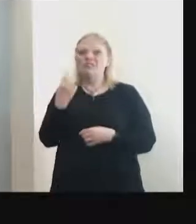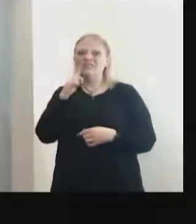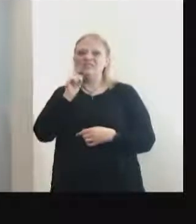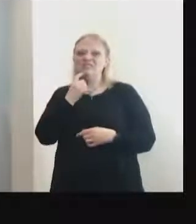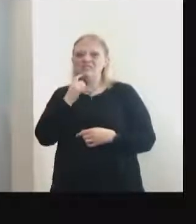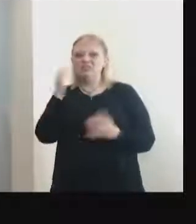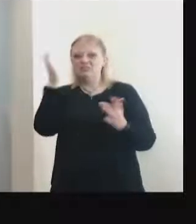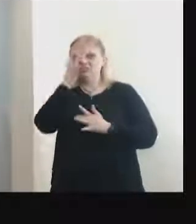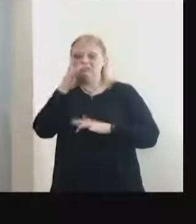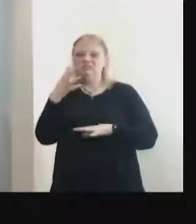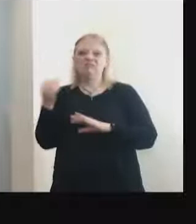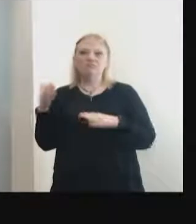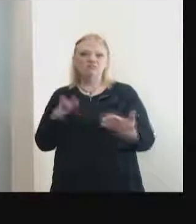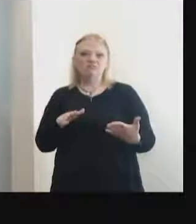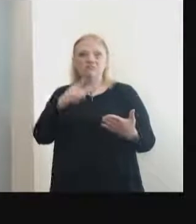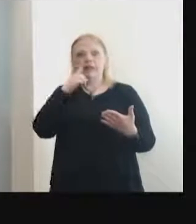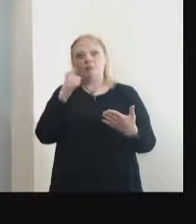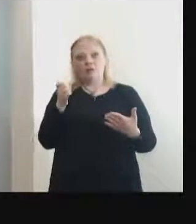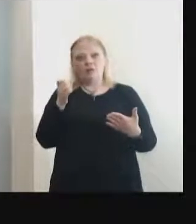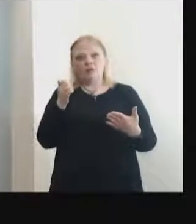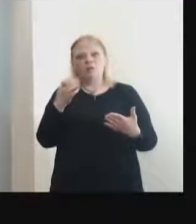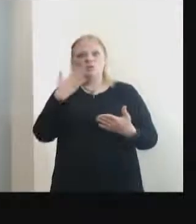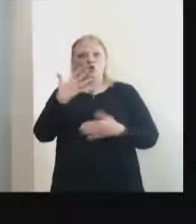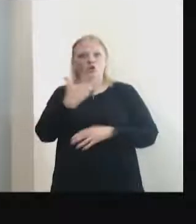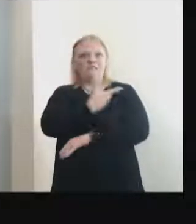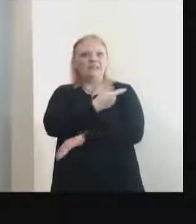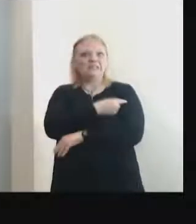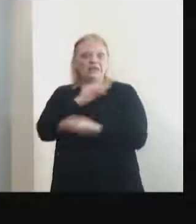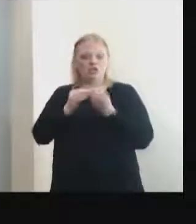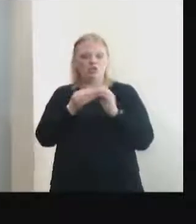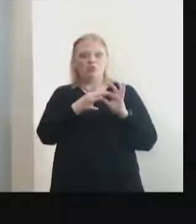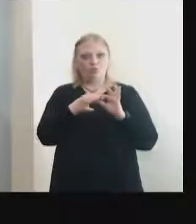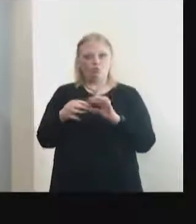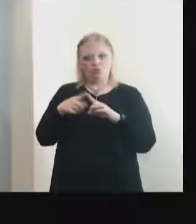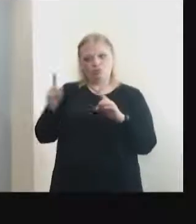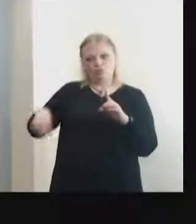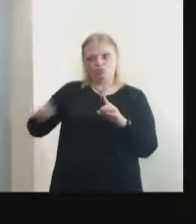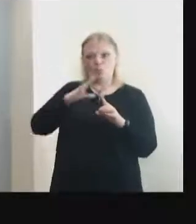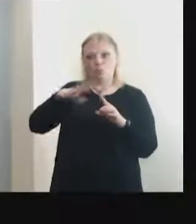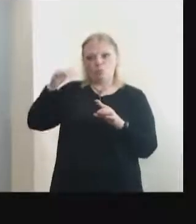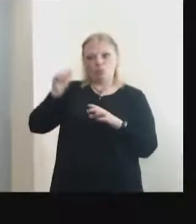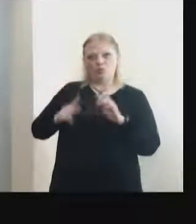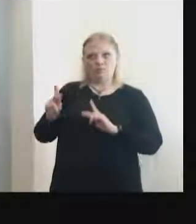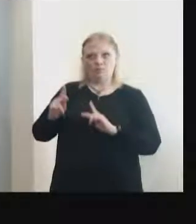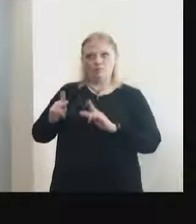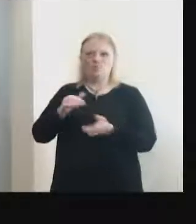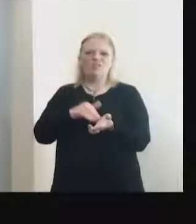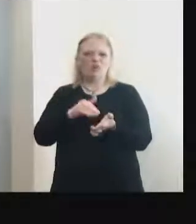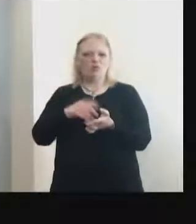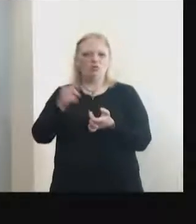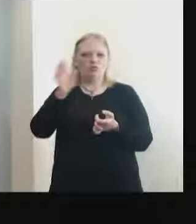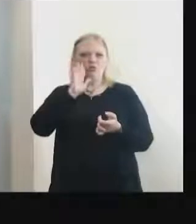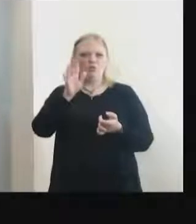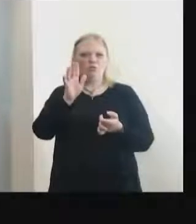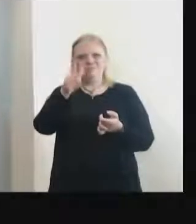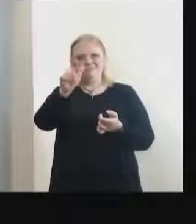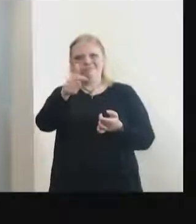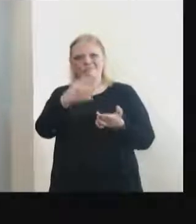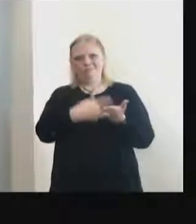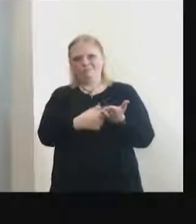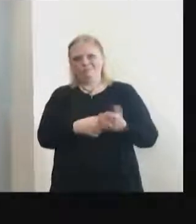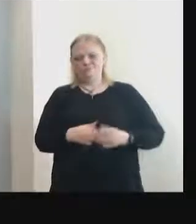and death, and it's also because we have some very good vaccination numbers with regards to the older age population, which Dr. Burstein will talk about a little